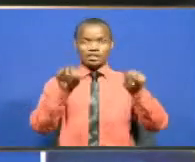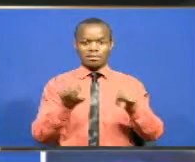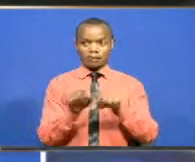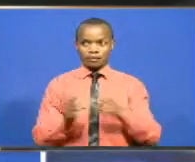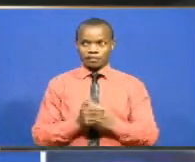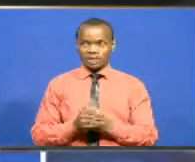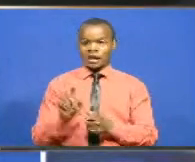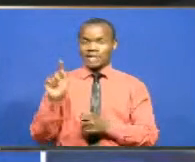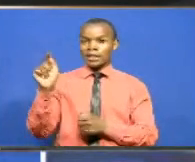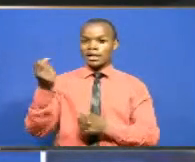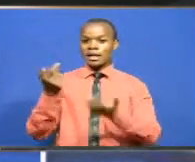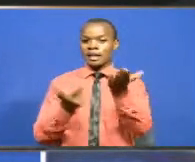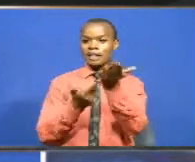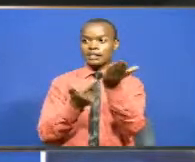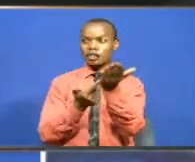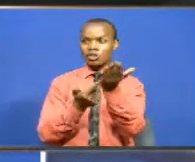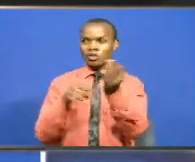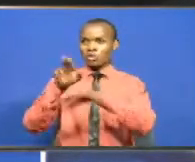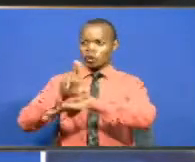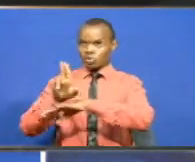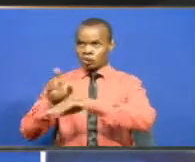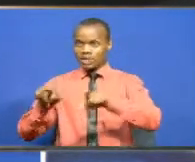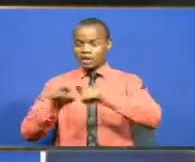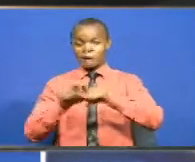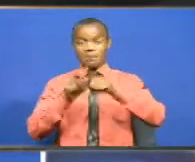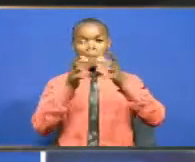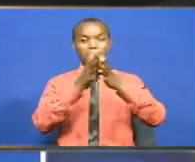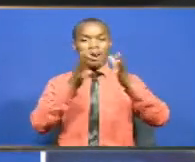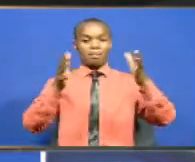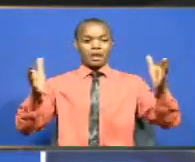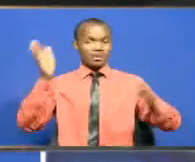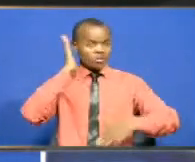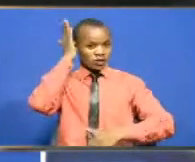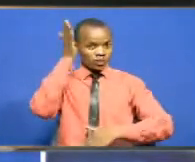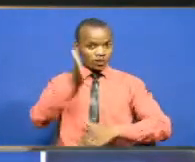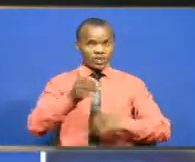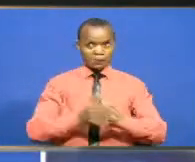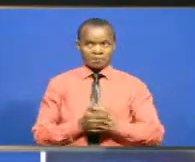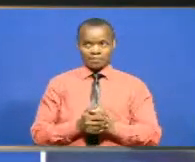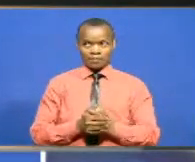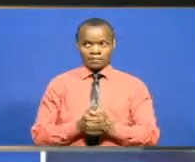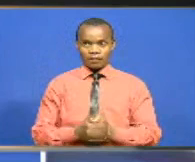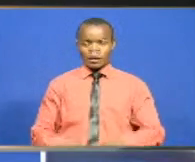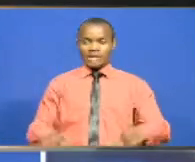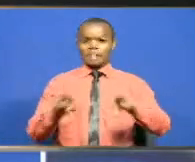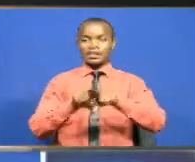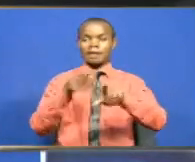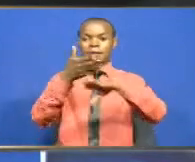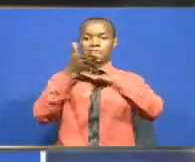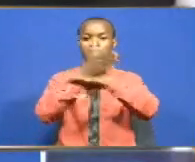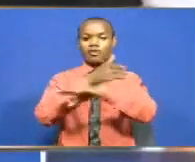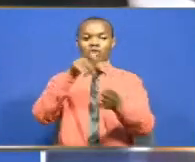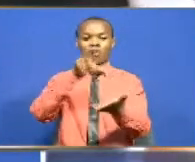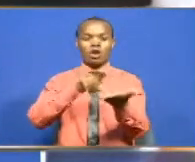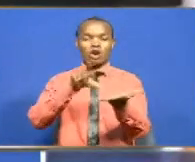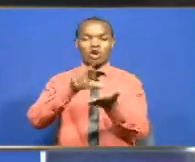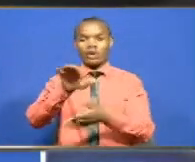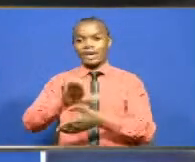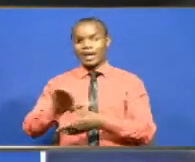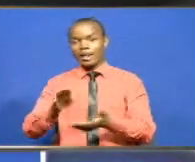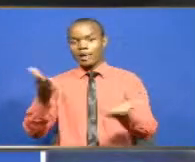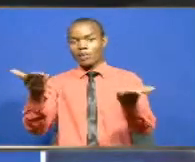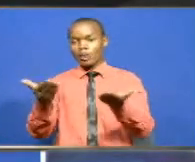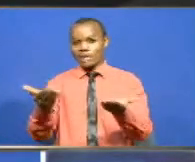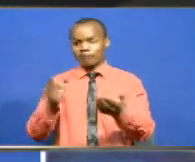digital, so there's an area that we are going to expand in. You also look at the formal transactional, we were localized in a particular places in terms of the